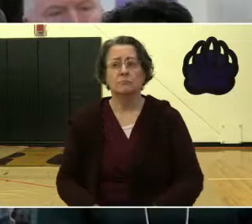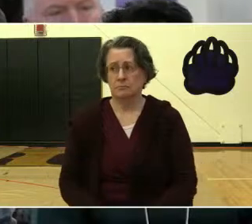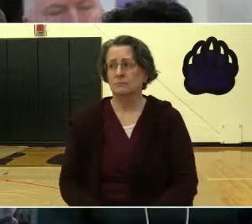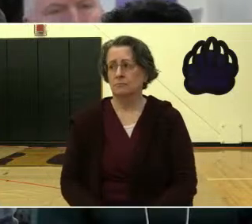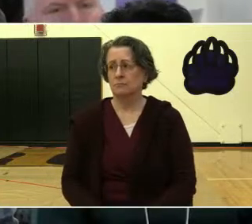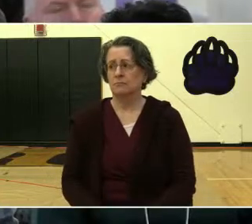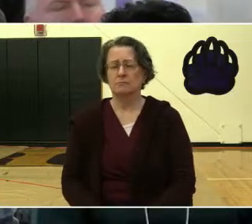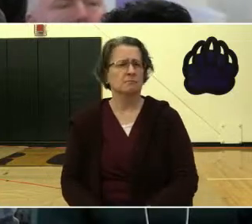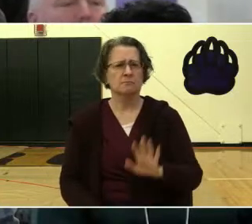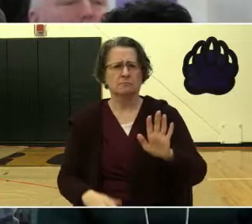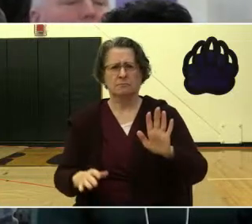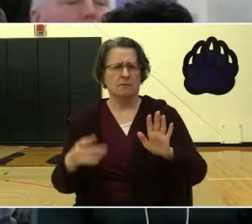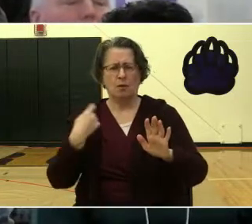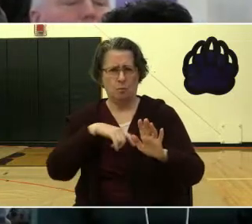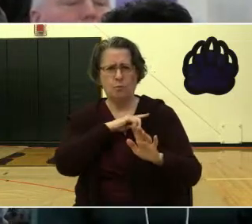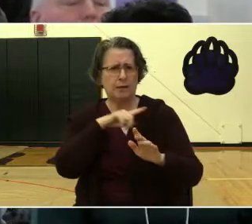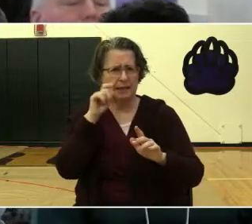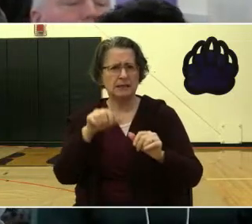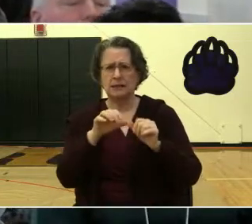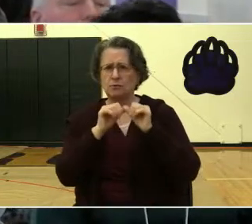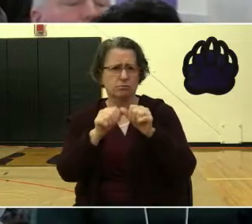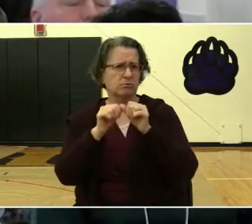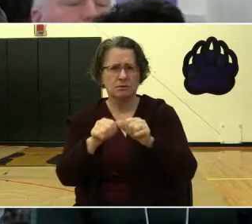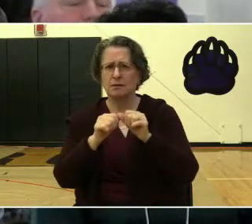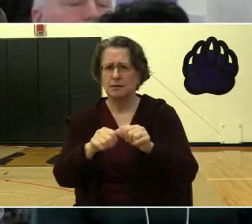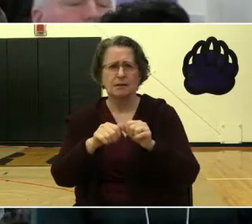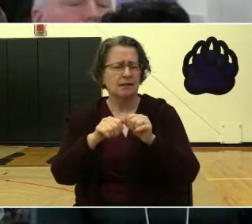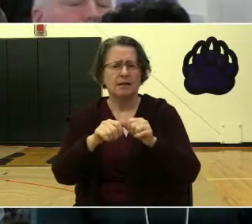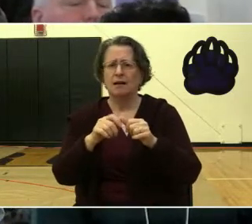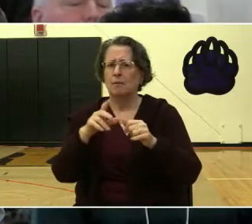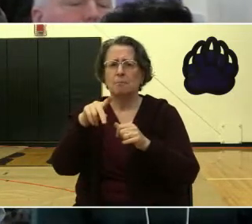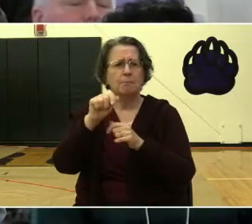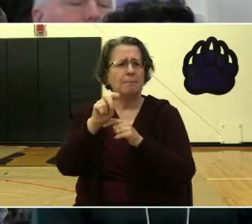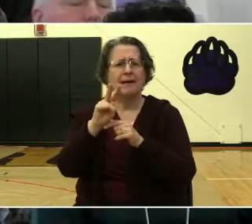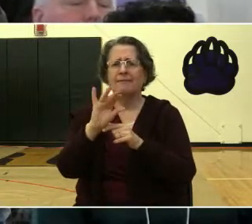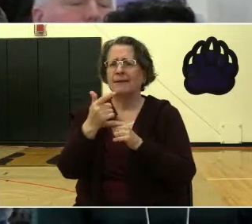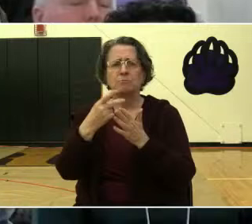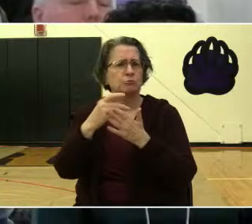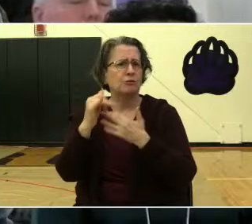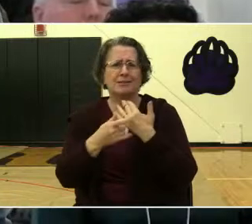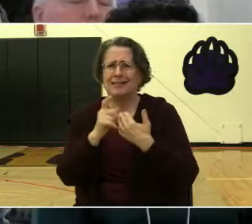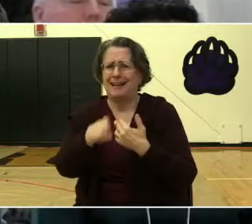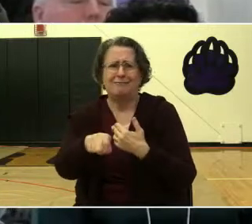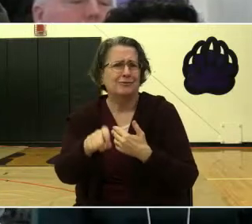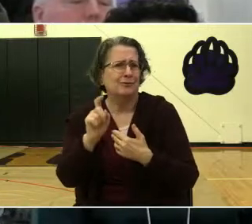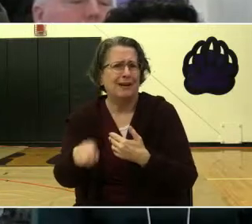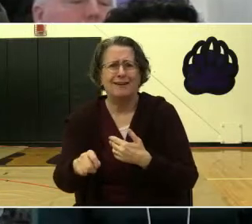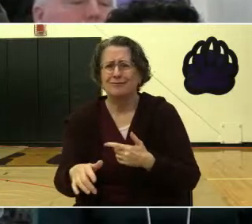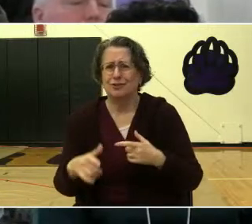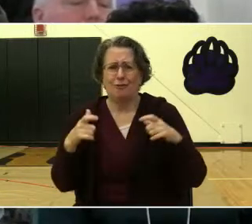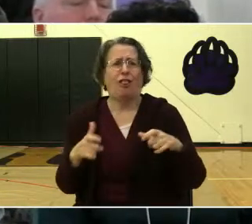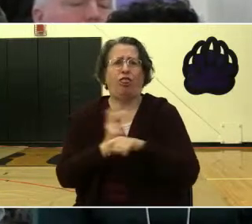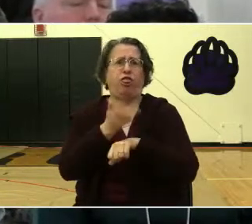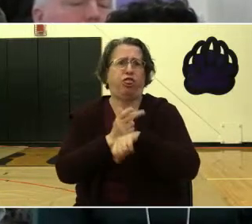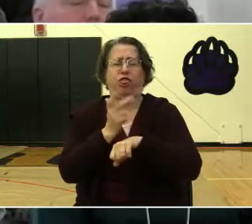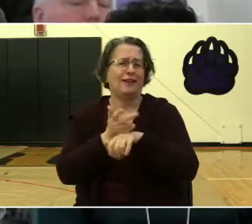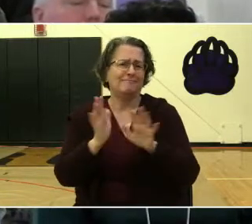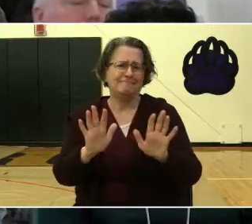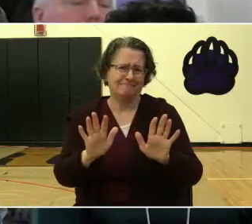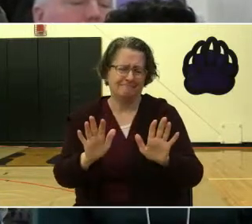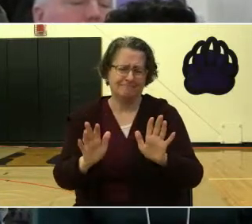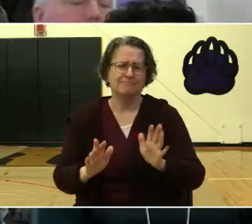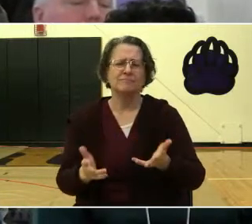stop Paving our streets anytime soon and so the thing for me that I think um